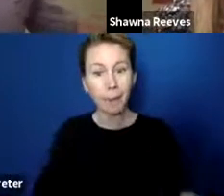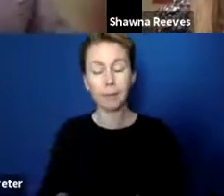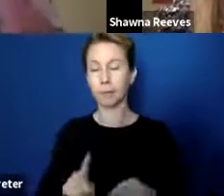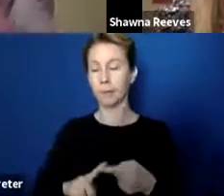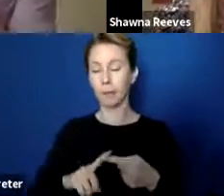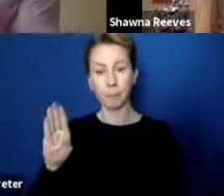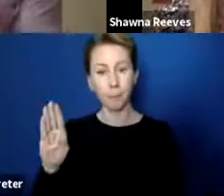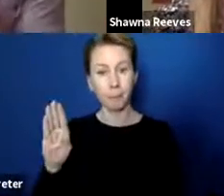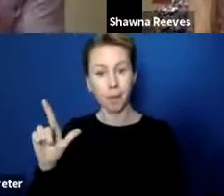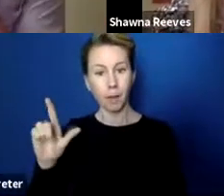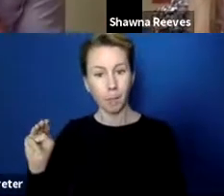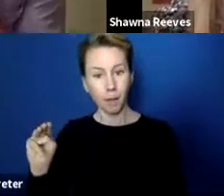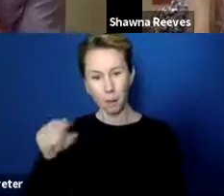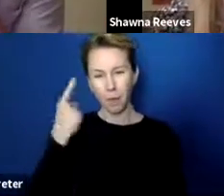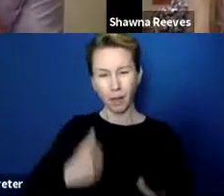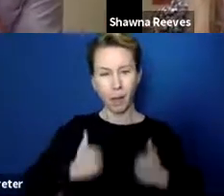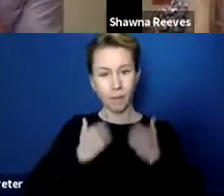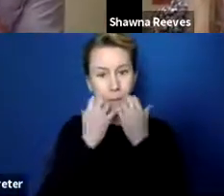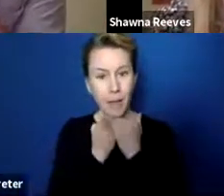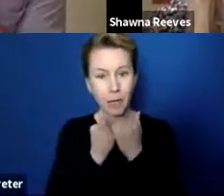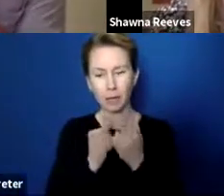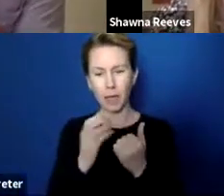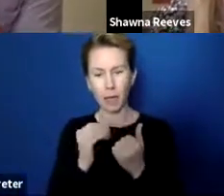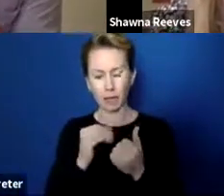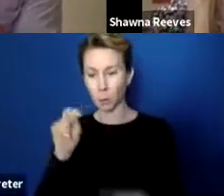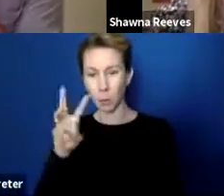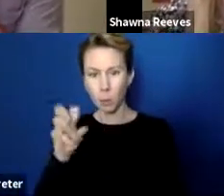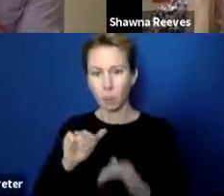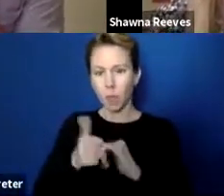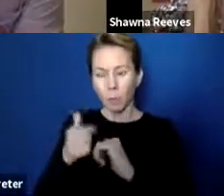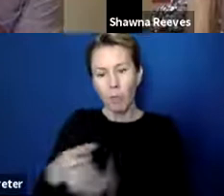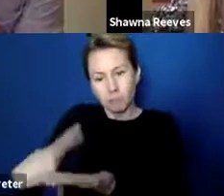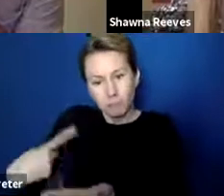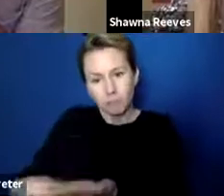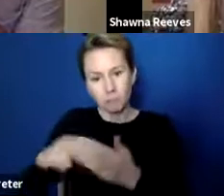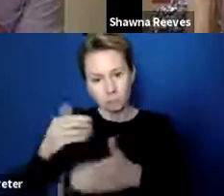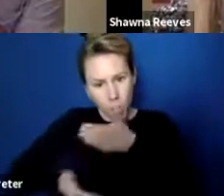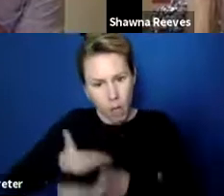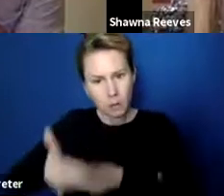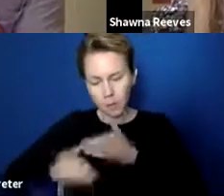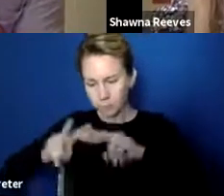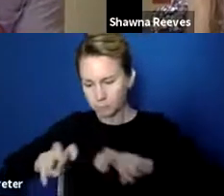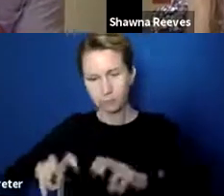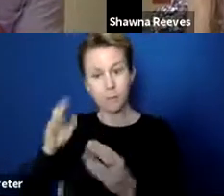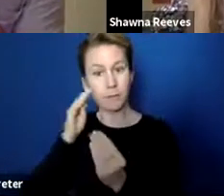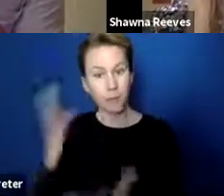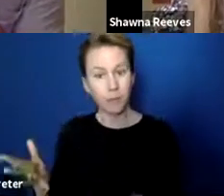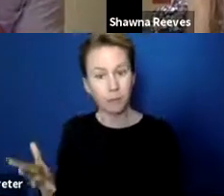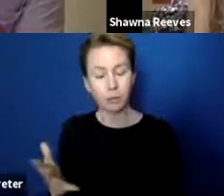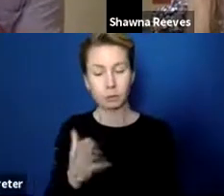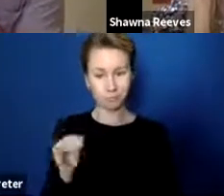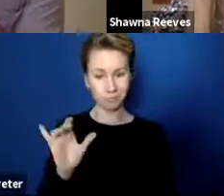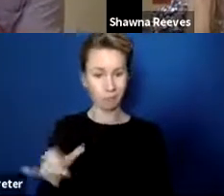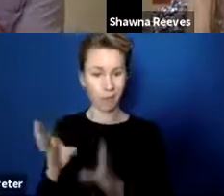the isolation and agitation and the uncertainty that individuals feel watching all the TV news about